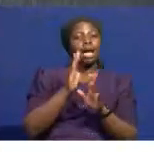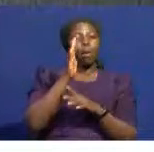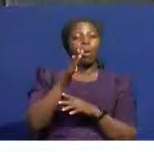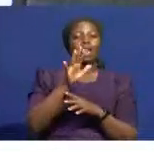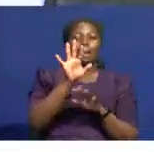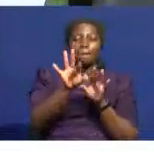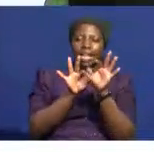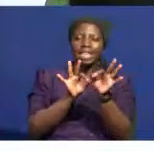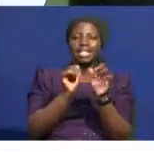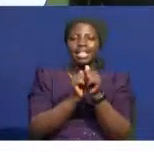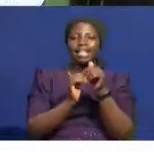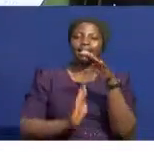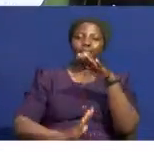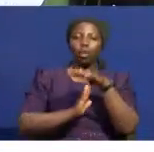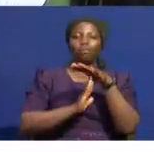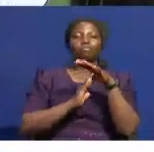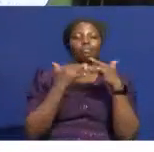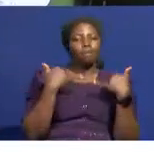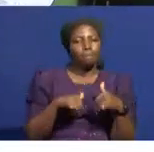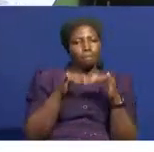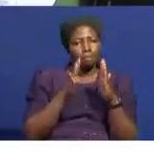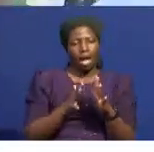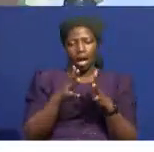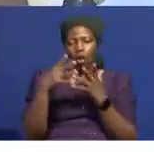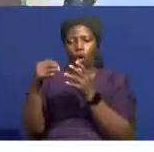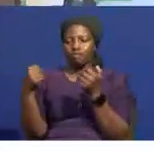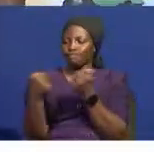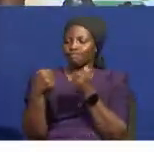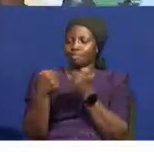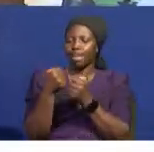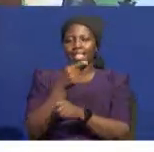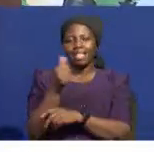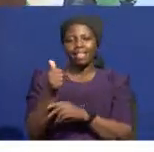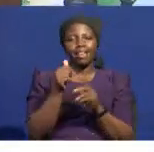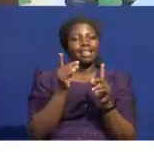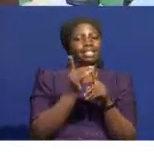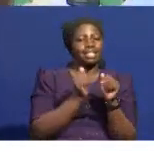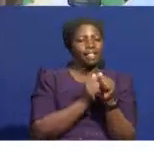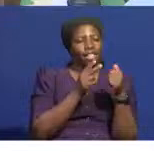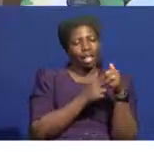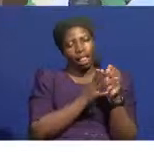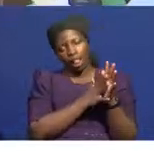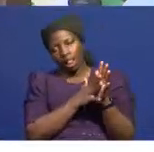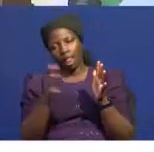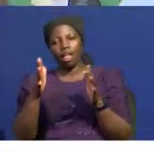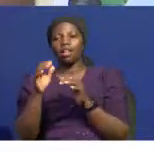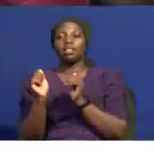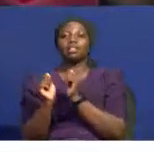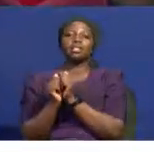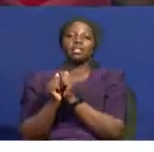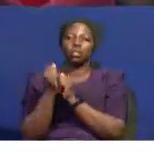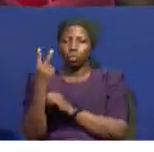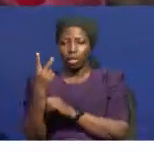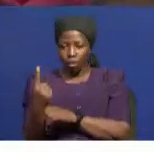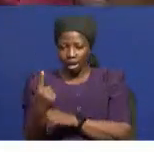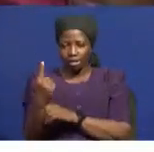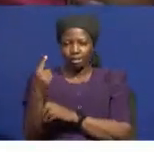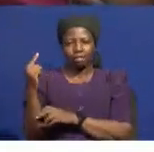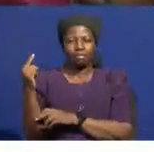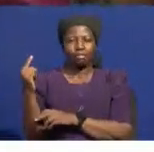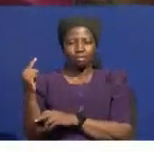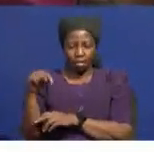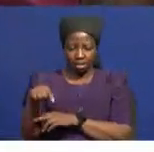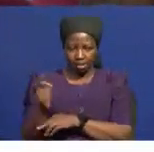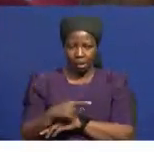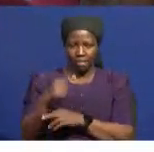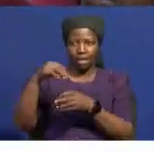in each category take part in the round-robin playoffs scheduled from 17th to 21st of this month in Nairobi. As the National Youth